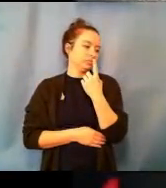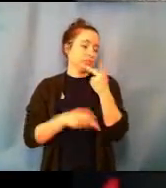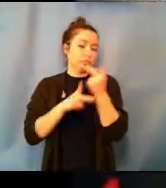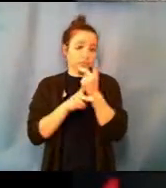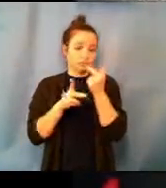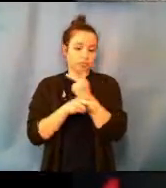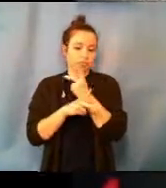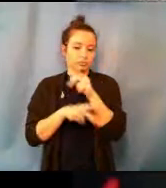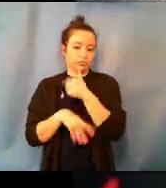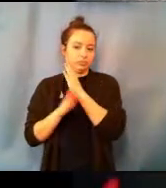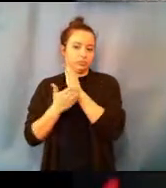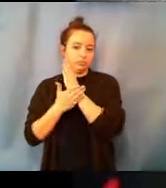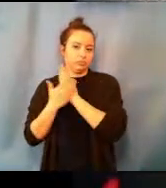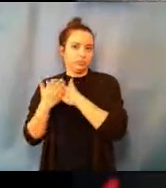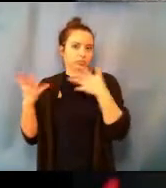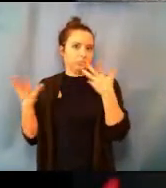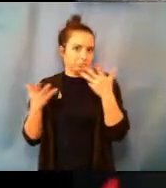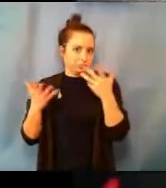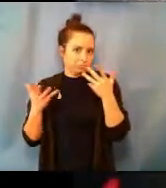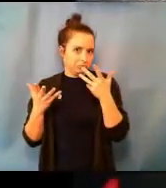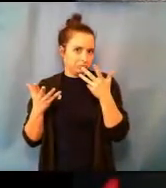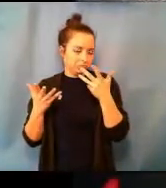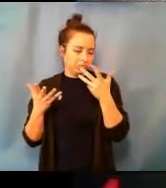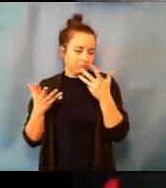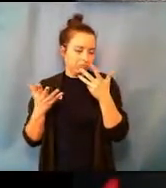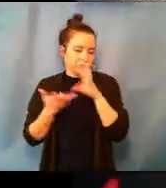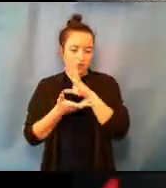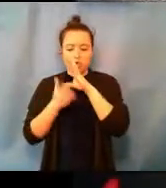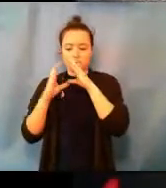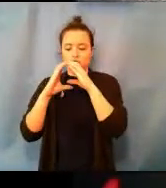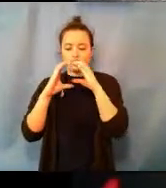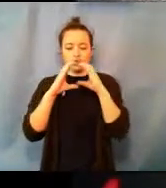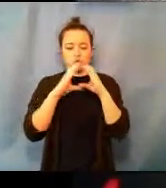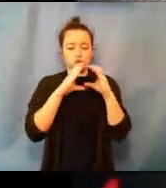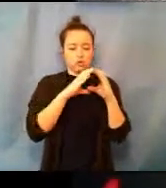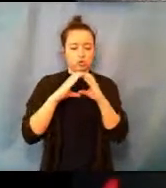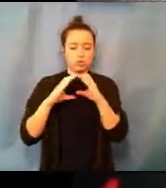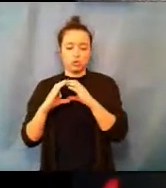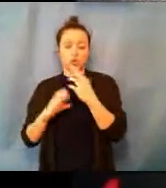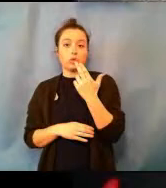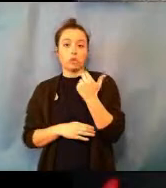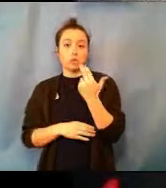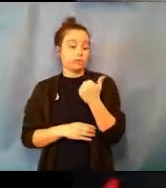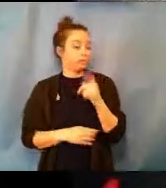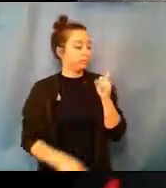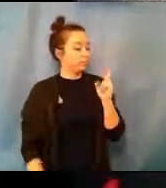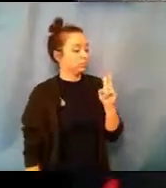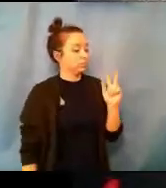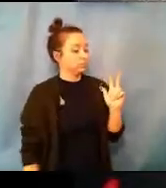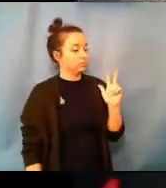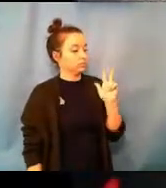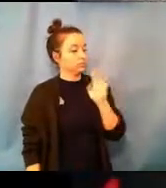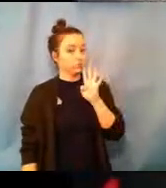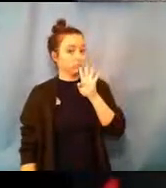have to figure out what the other part is. So I'm going to draw 13 circles, because that's how many we have in all. 1,